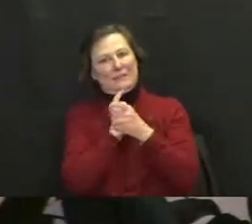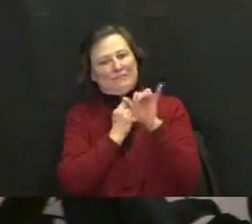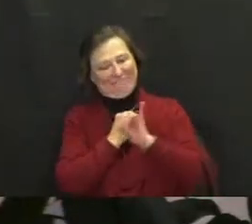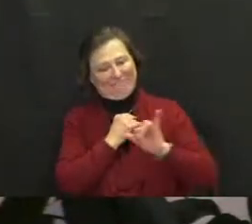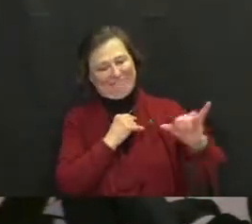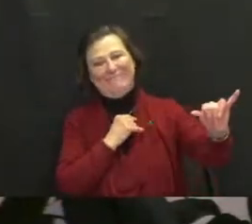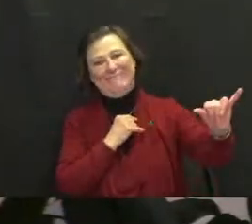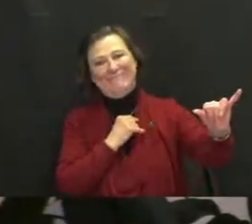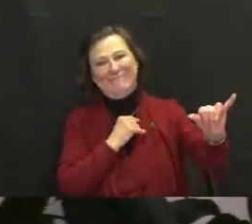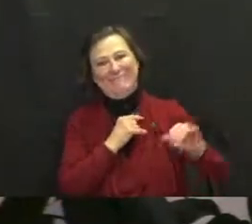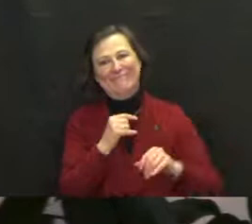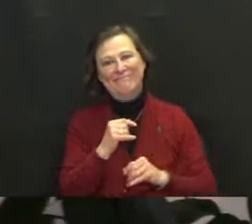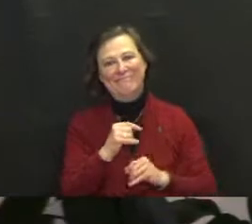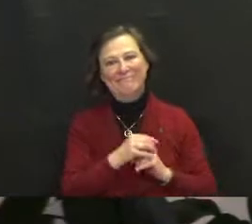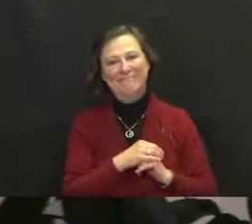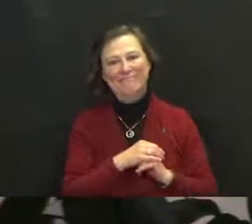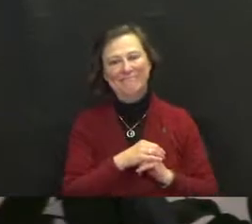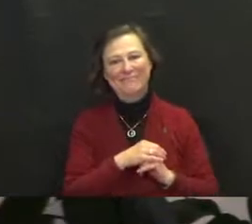lasting.